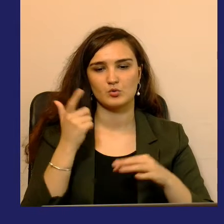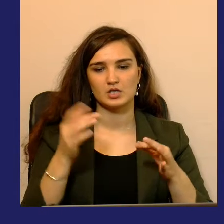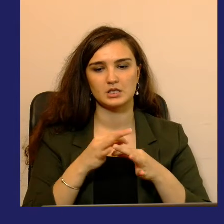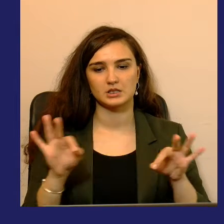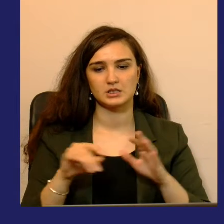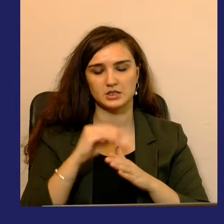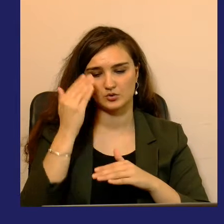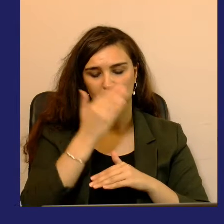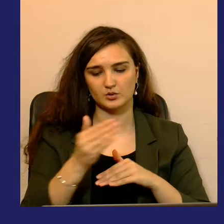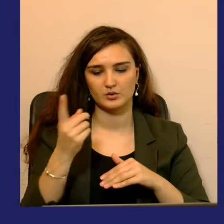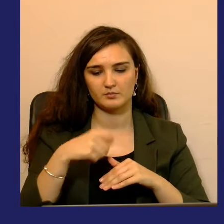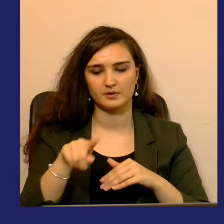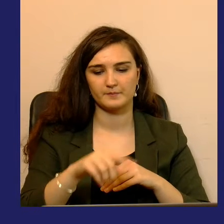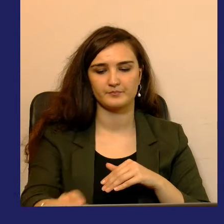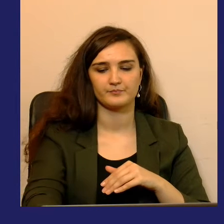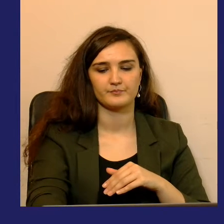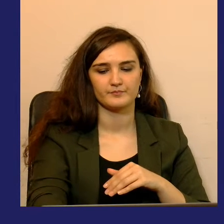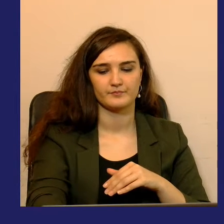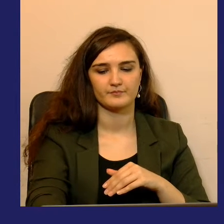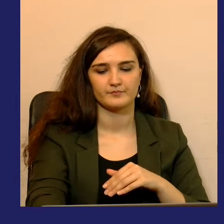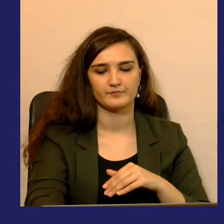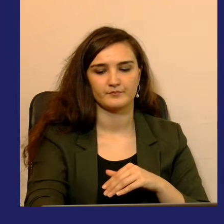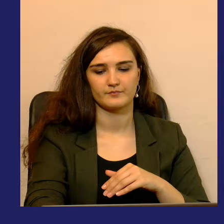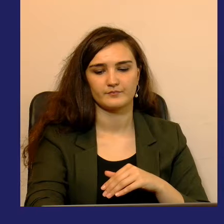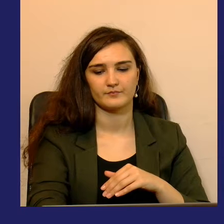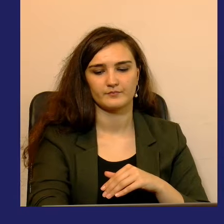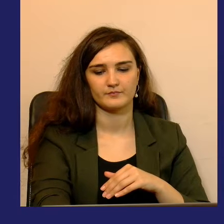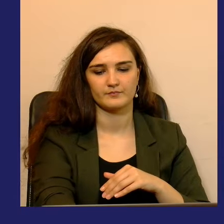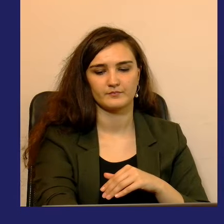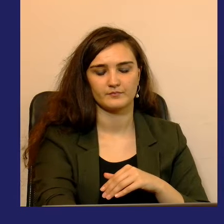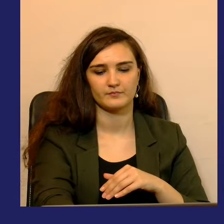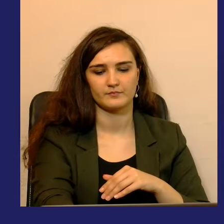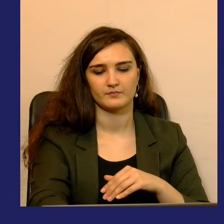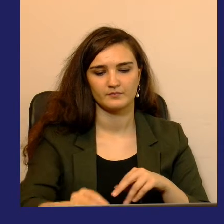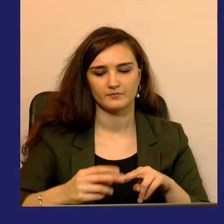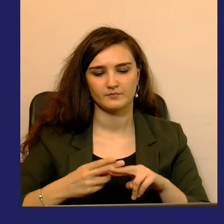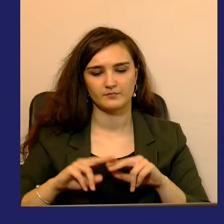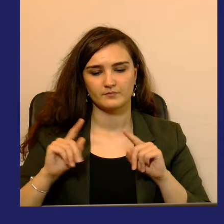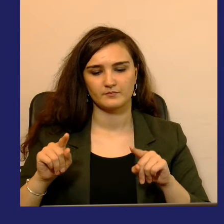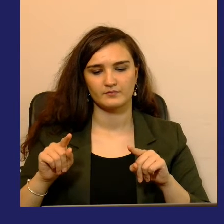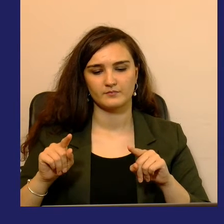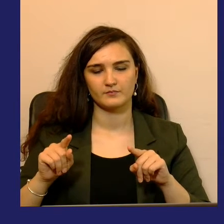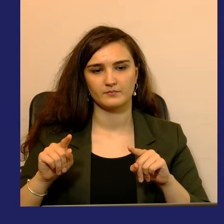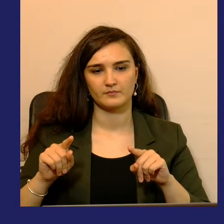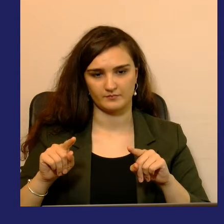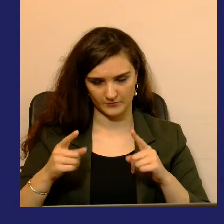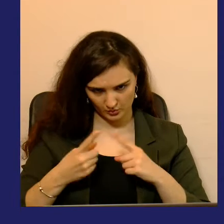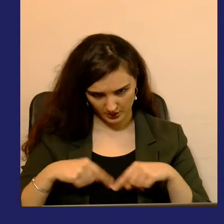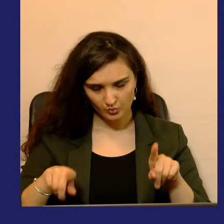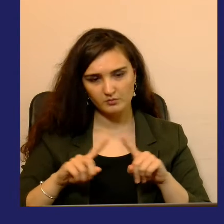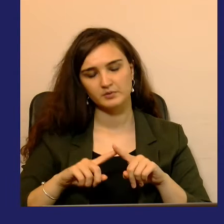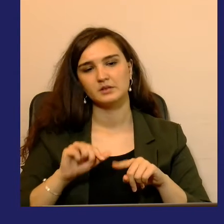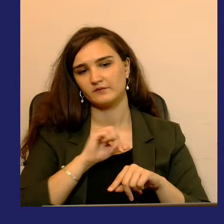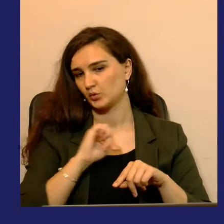that I work for, has found that municipal bodies themselves did not engage in active political